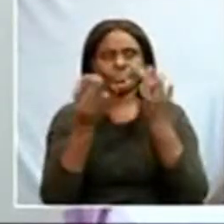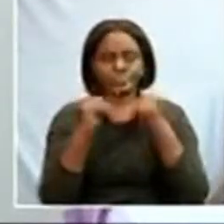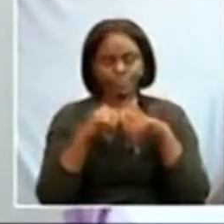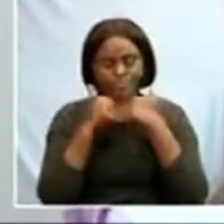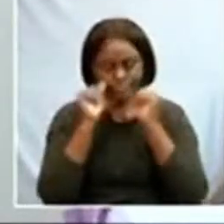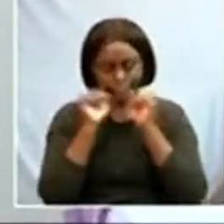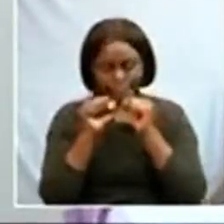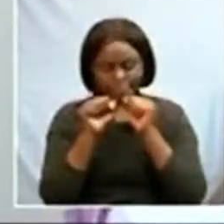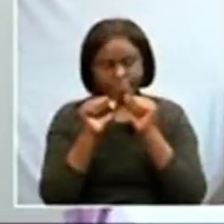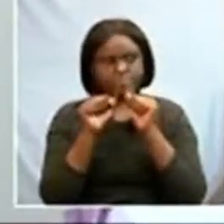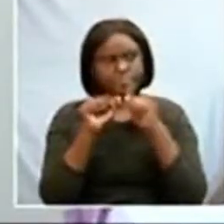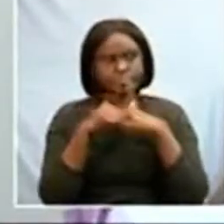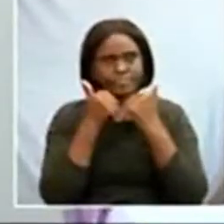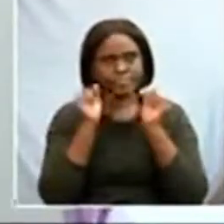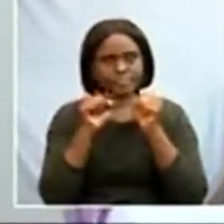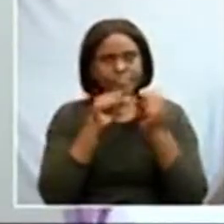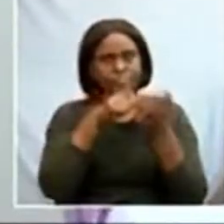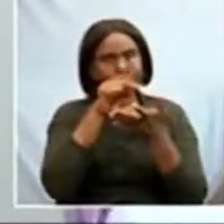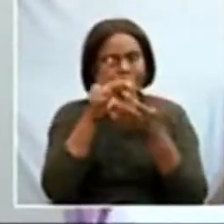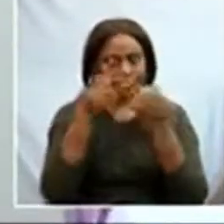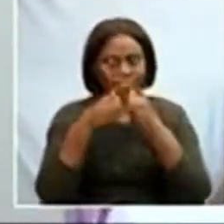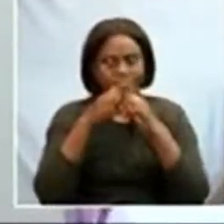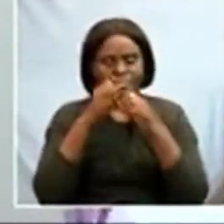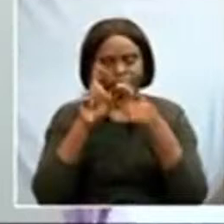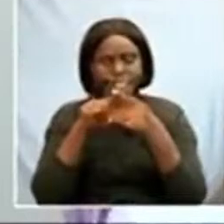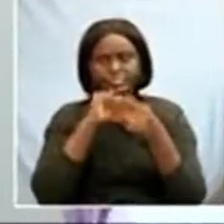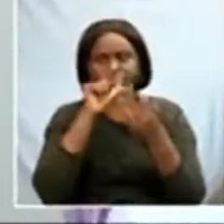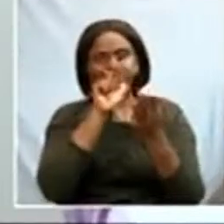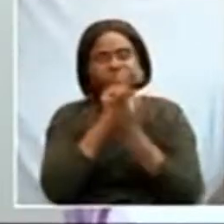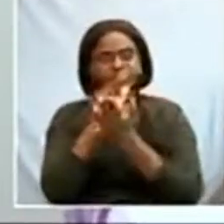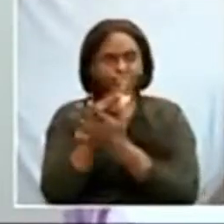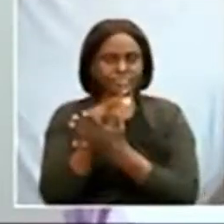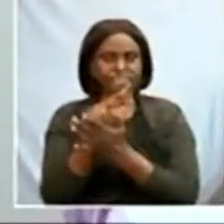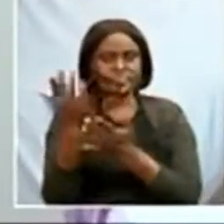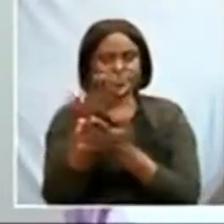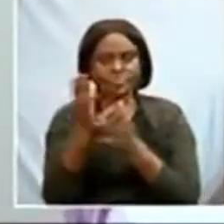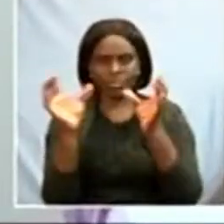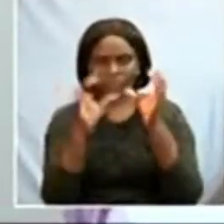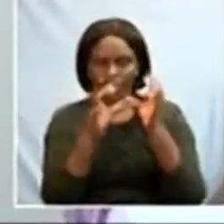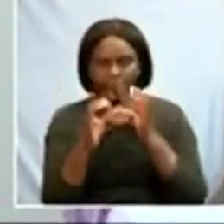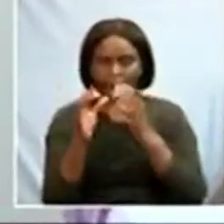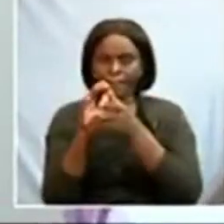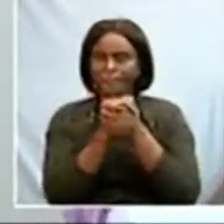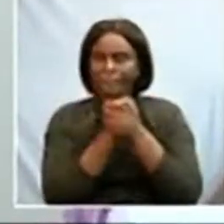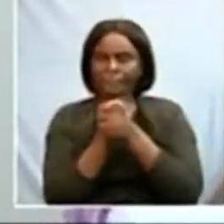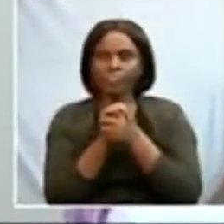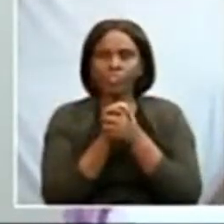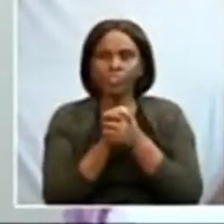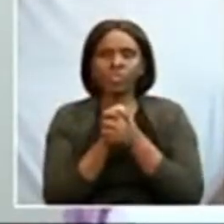can pay even to unapproved clubs, cooperatives,